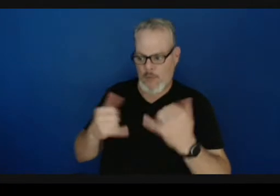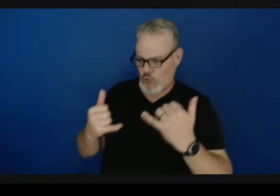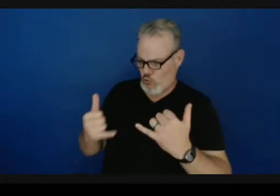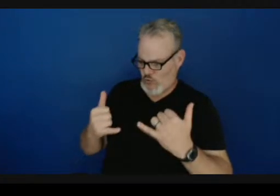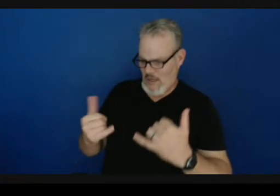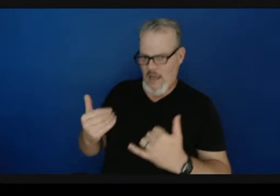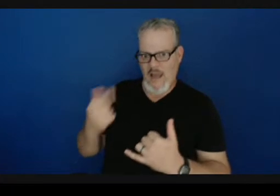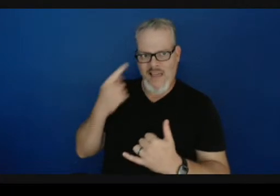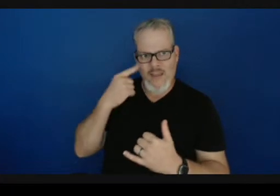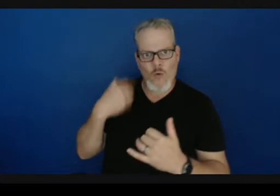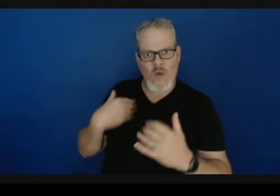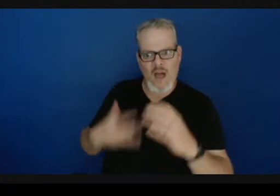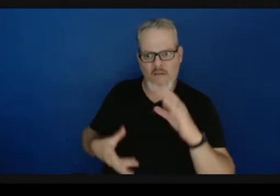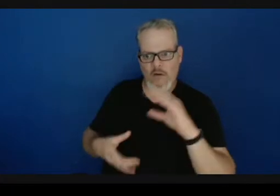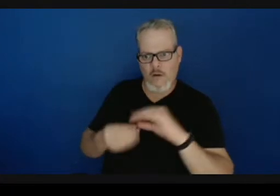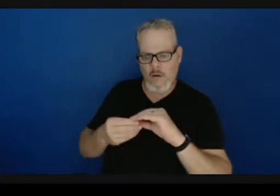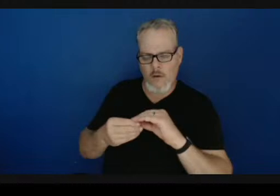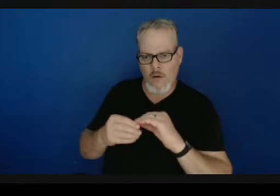$18.68.